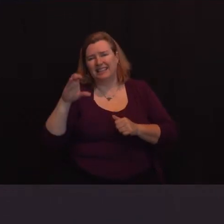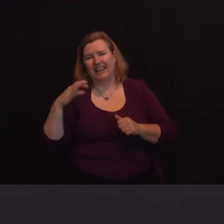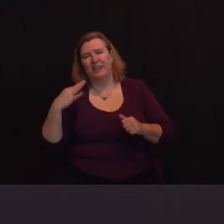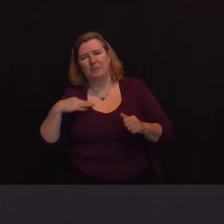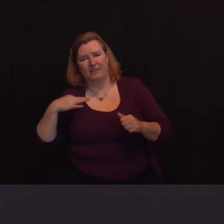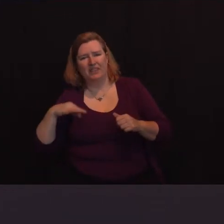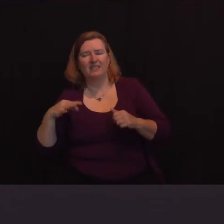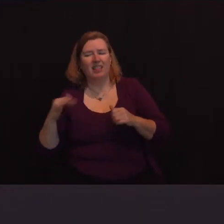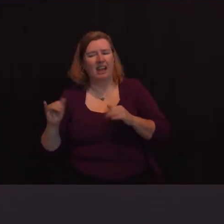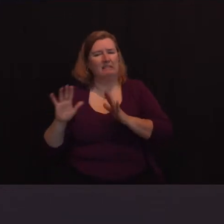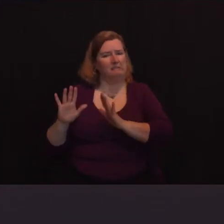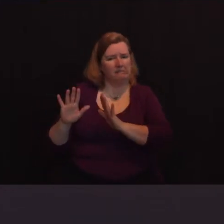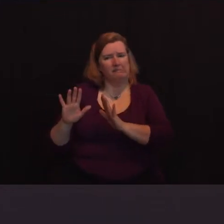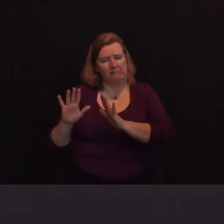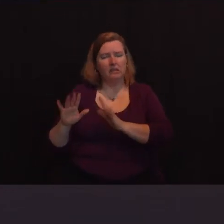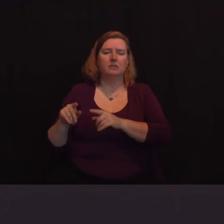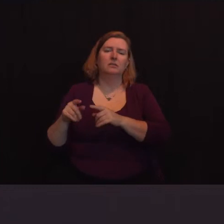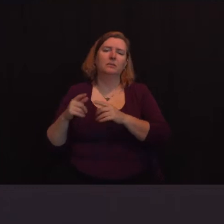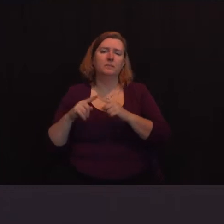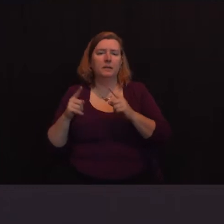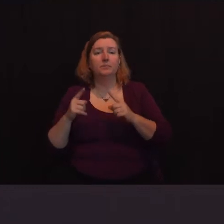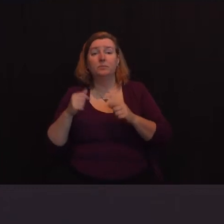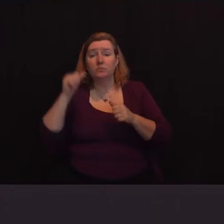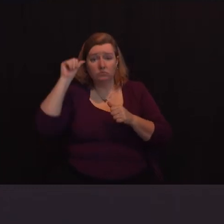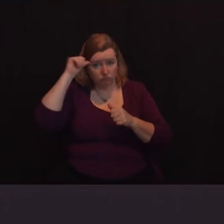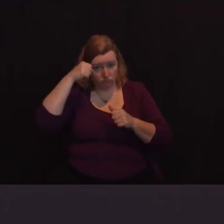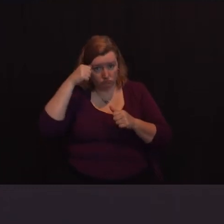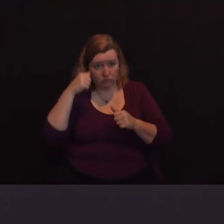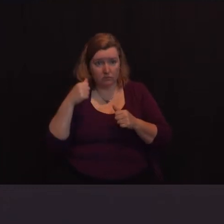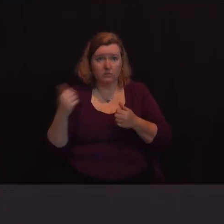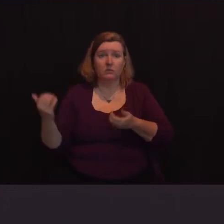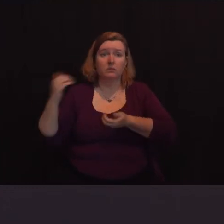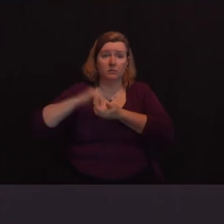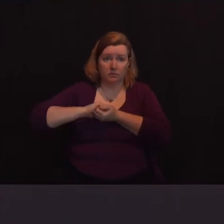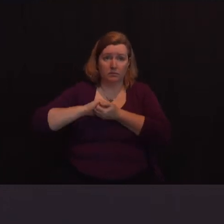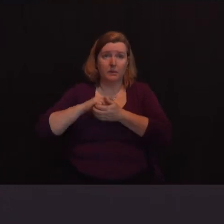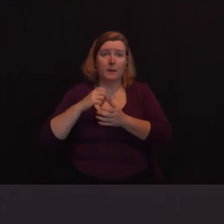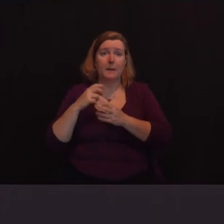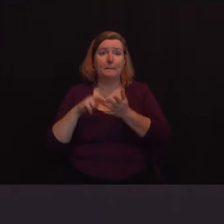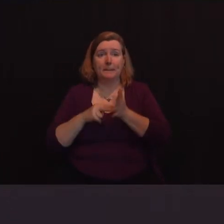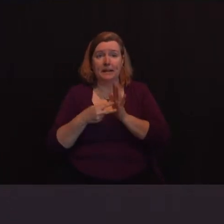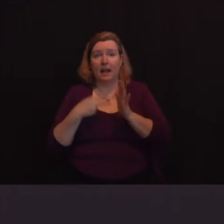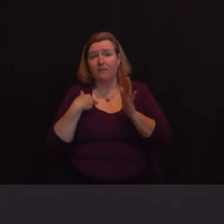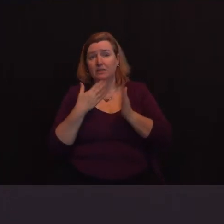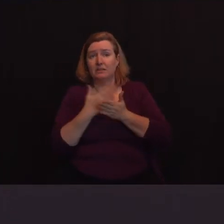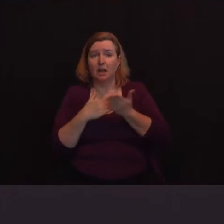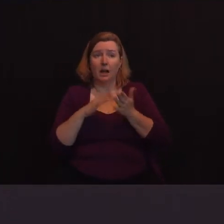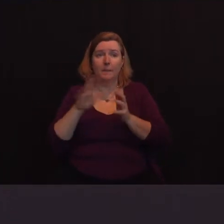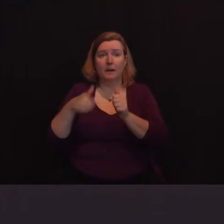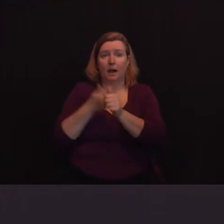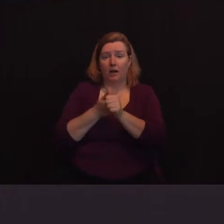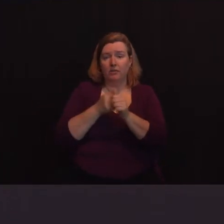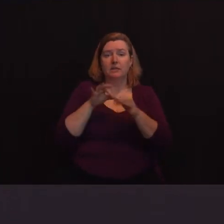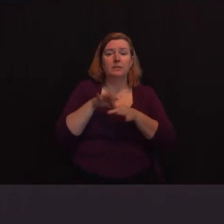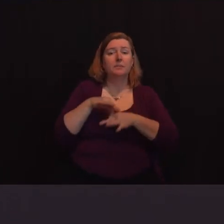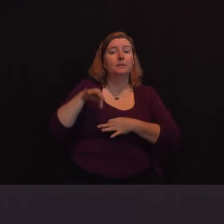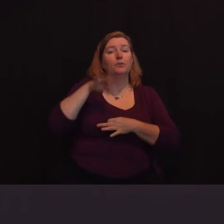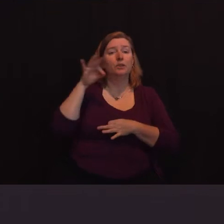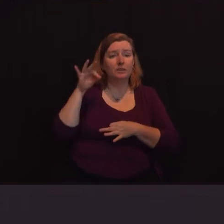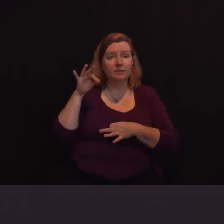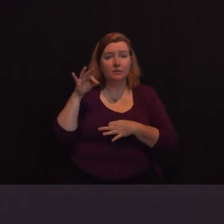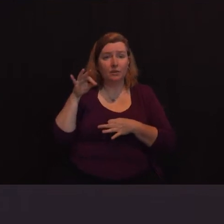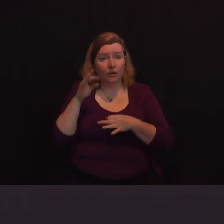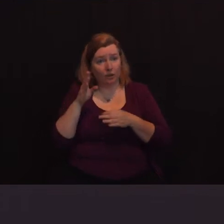personally think in the spirit of partnership, we can't walk away from each other. And there's a lot of unfinished business,